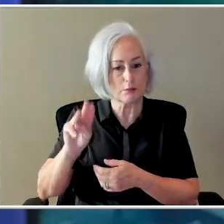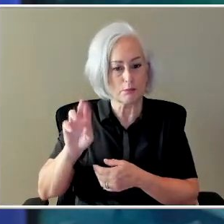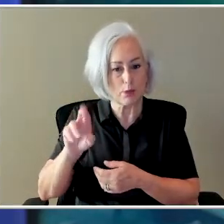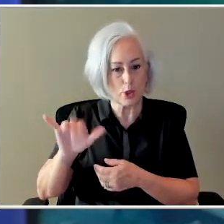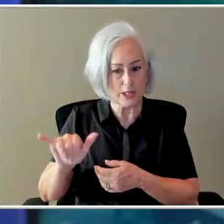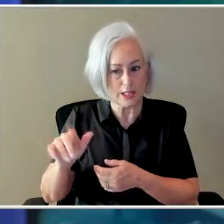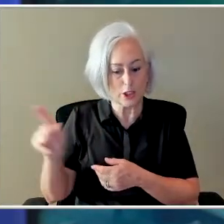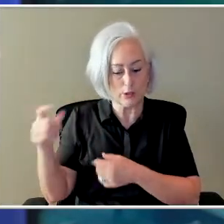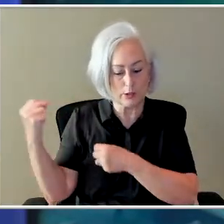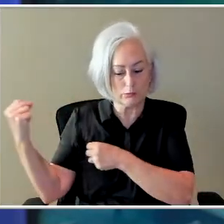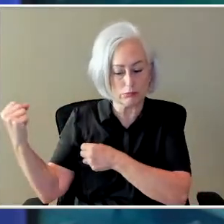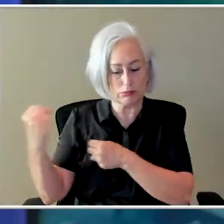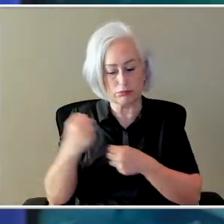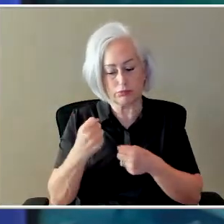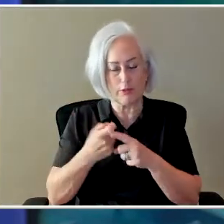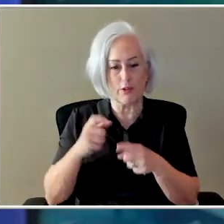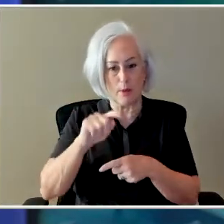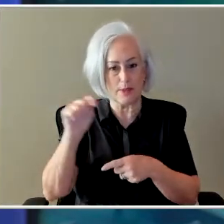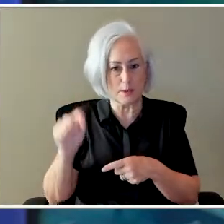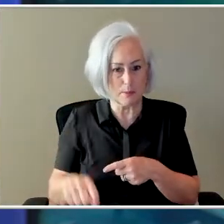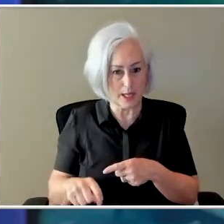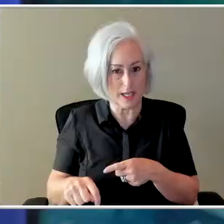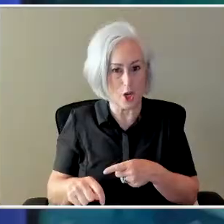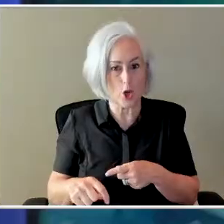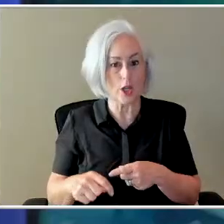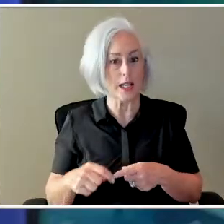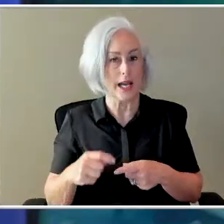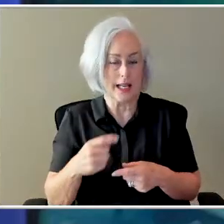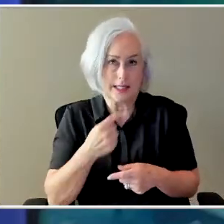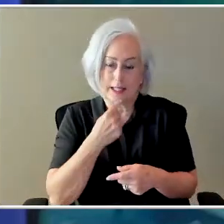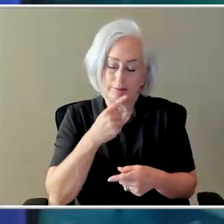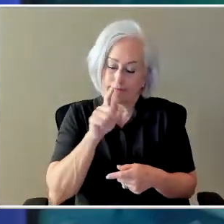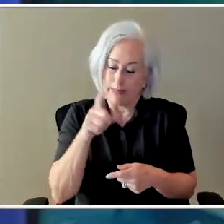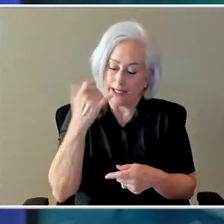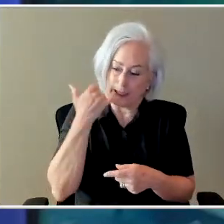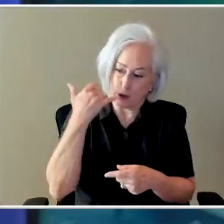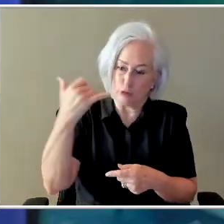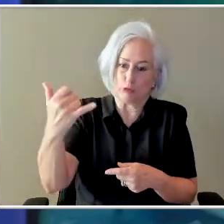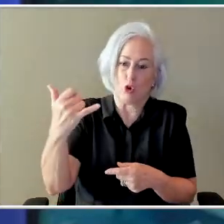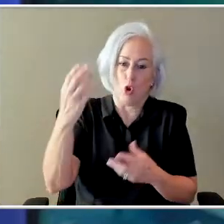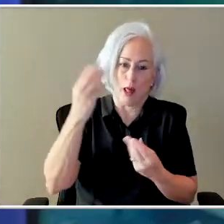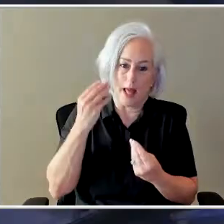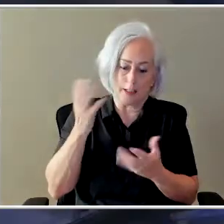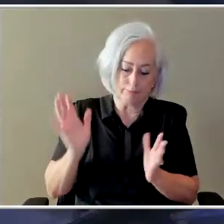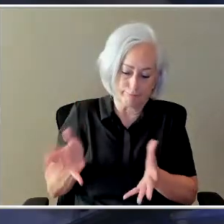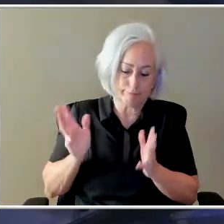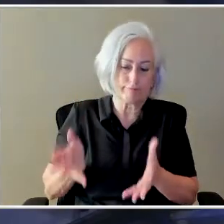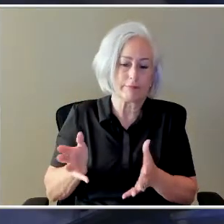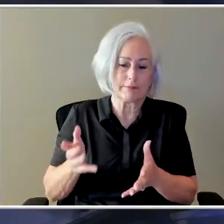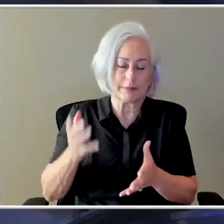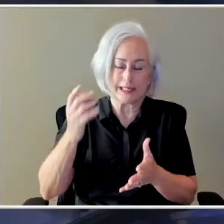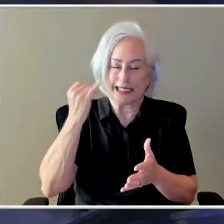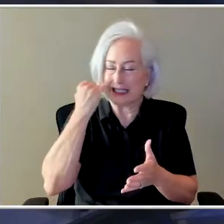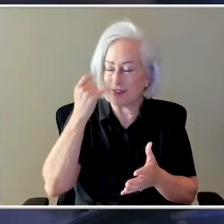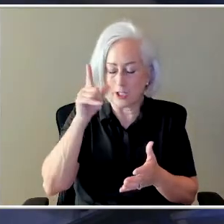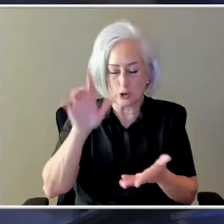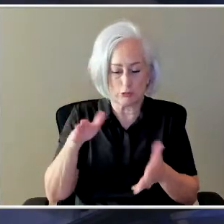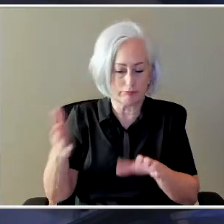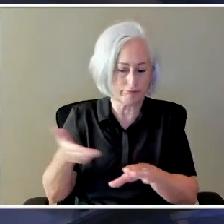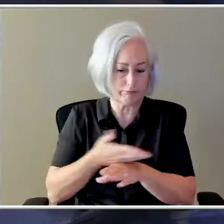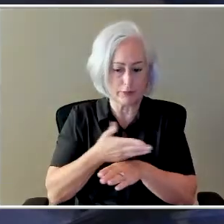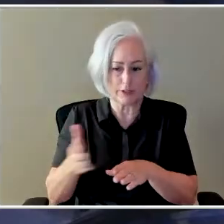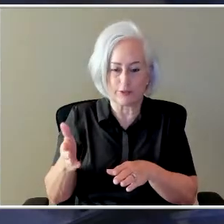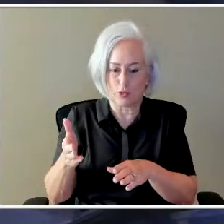I want to talk to her in case I don't wake up from this. That was tough. That's tough, yeah. Yeah. Valerie, what do you remember about